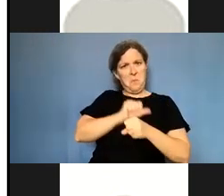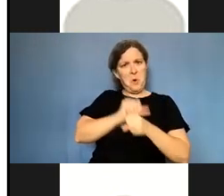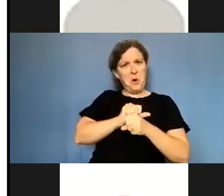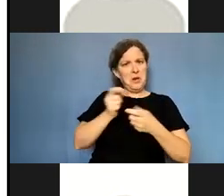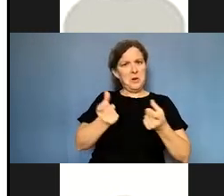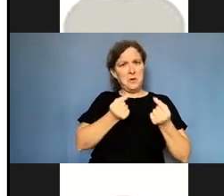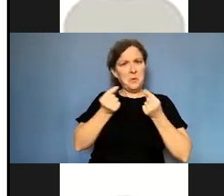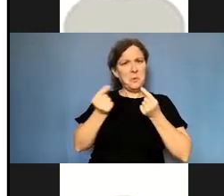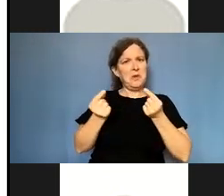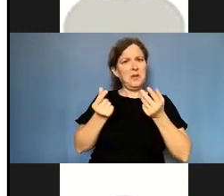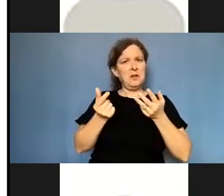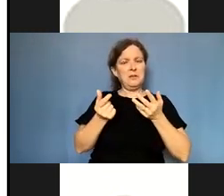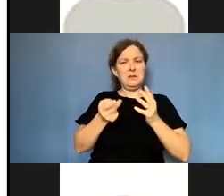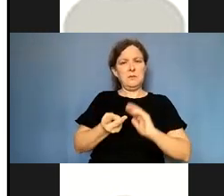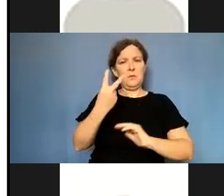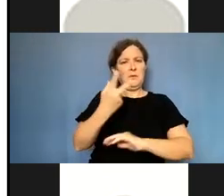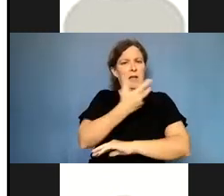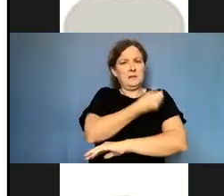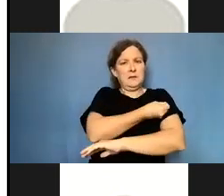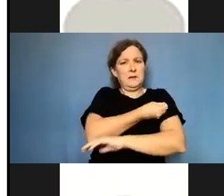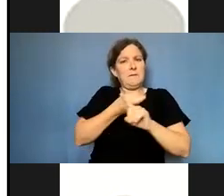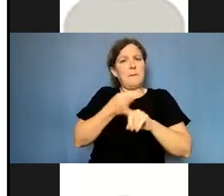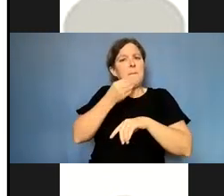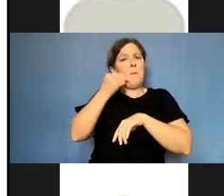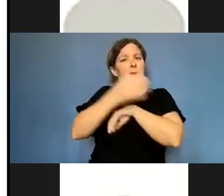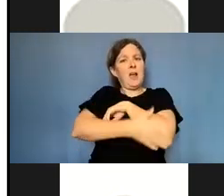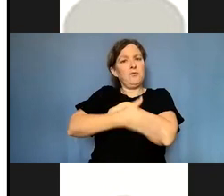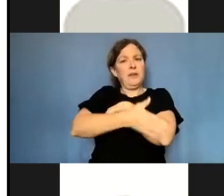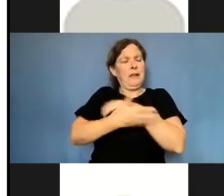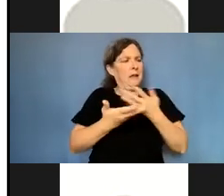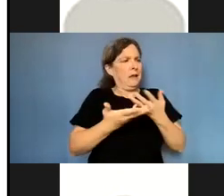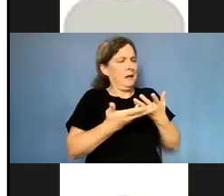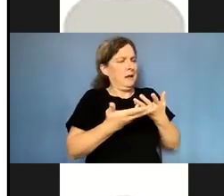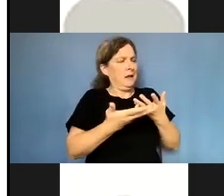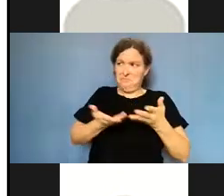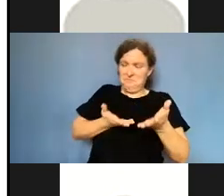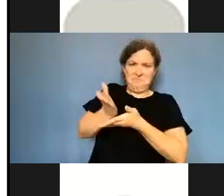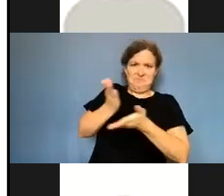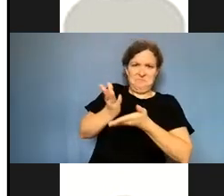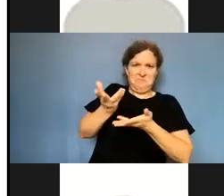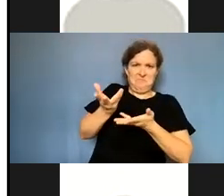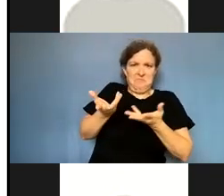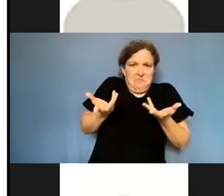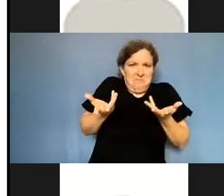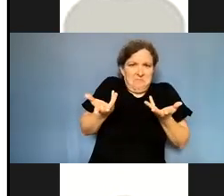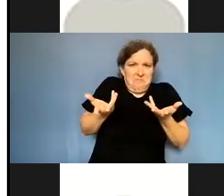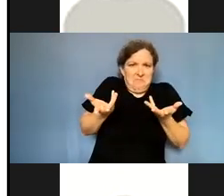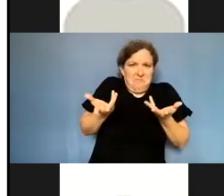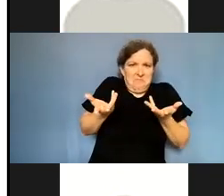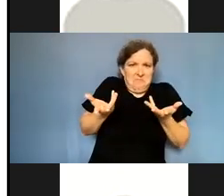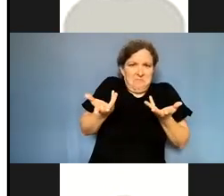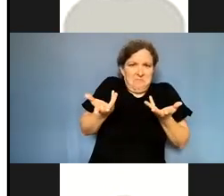their true vaccination from the back home. And it's okay. They never get stopped